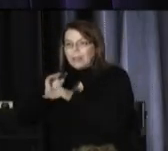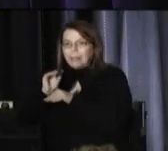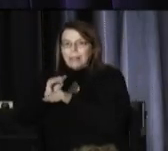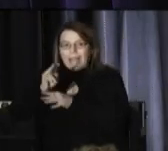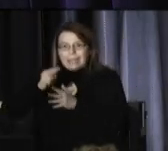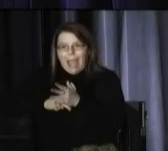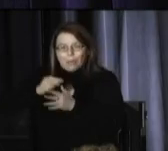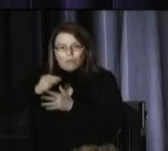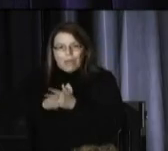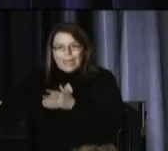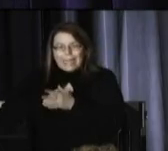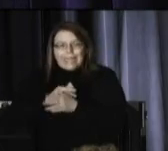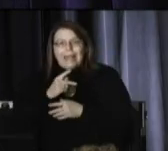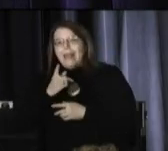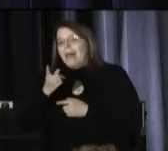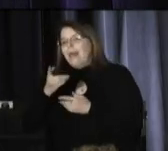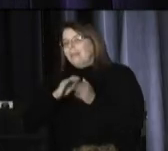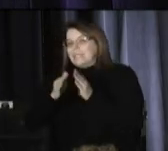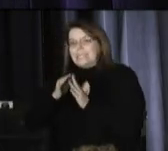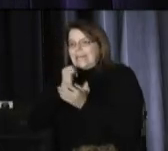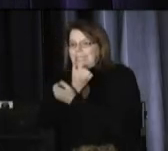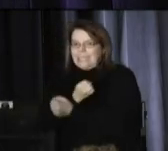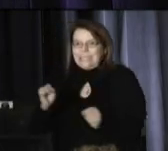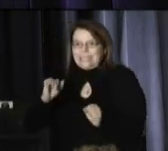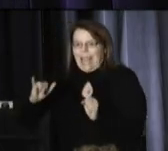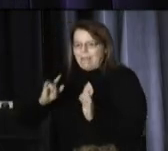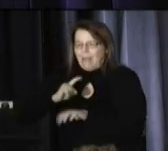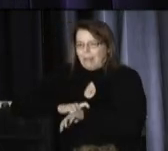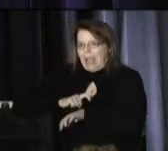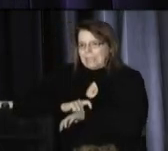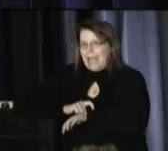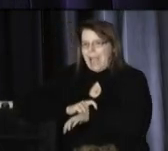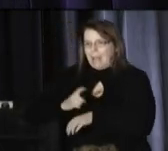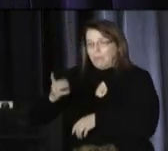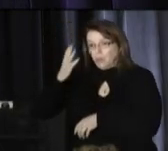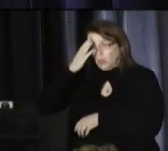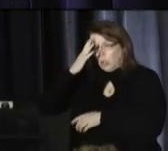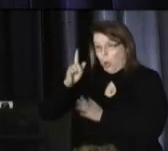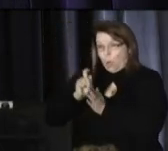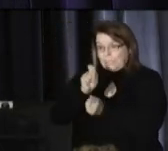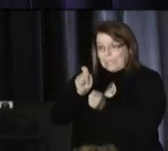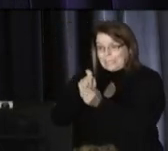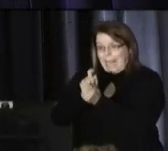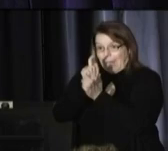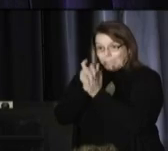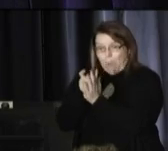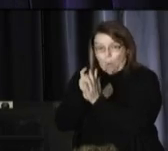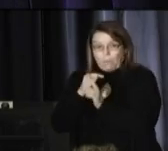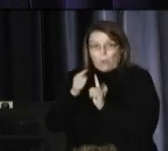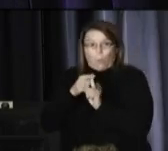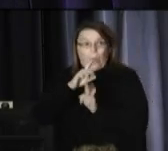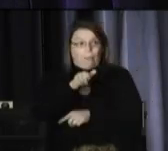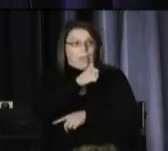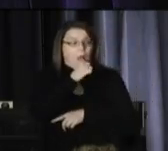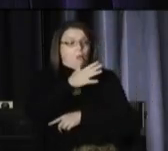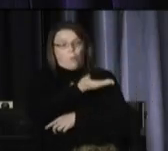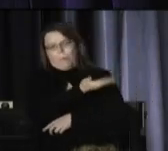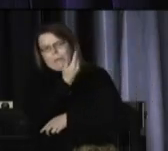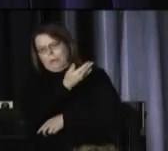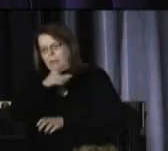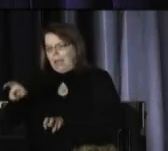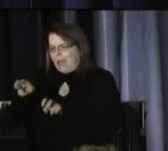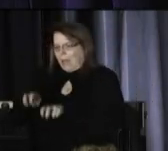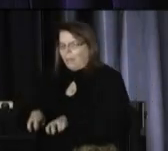safe at that hour. She knows now the exact moment of rupture when she beckoned the other woman into her car and